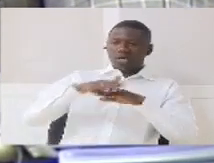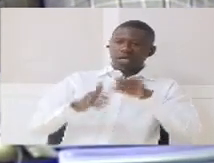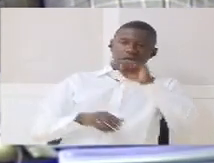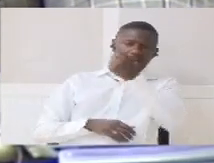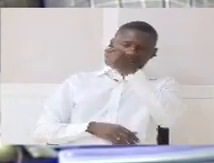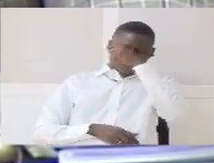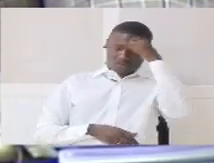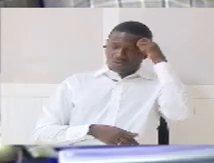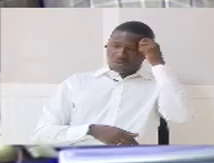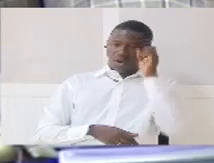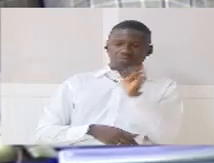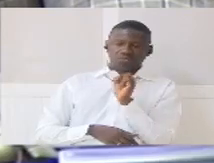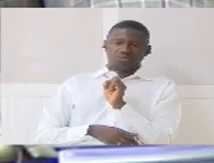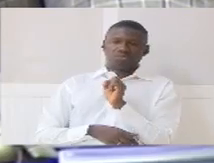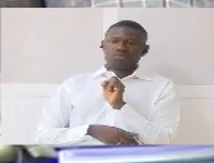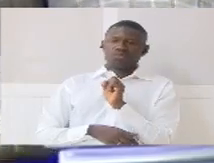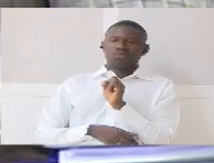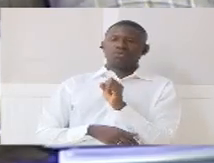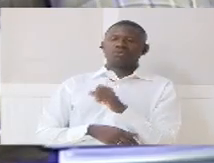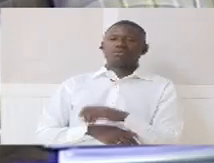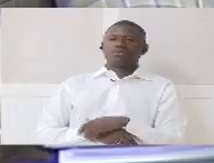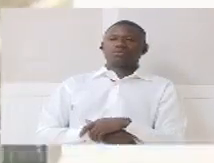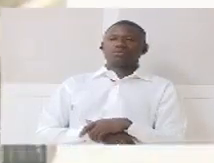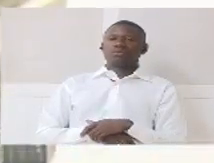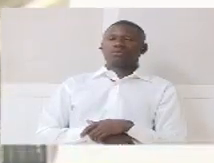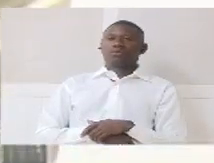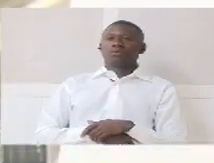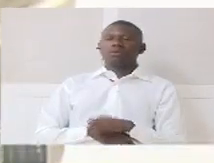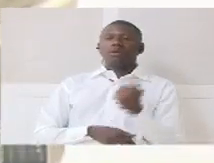utumo, amantara duku kole ngola karola. Because hard labor.